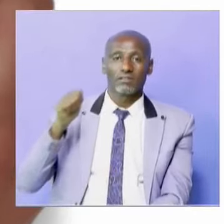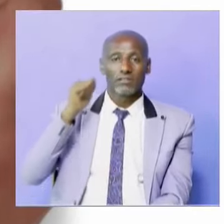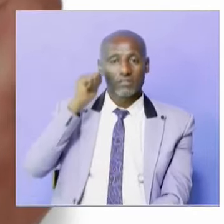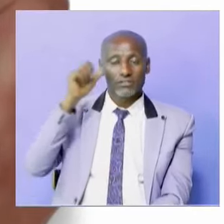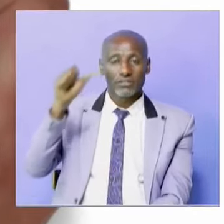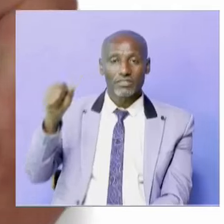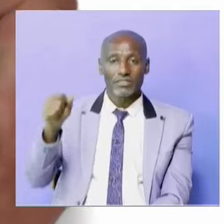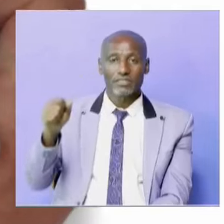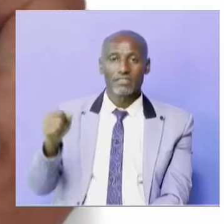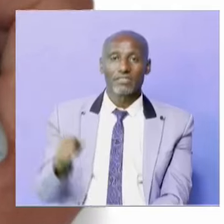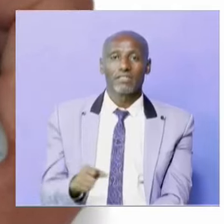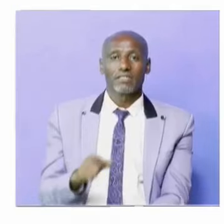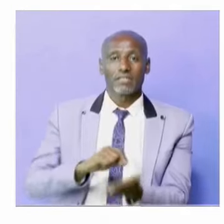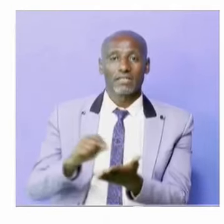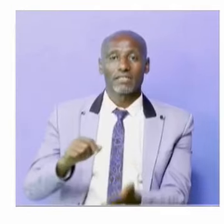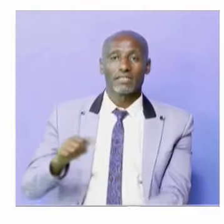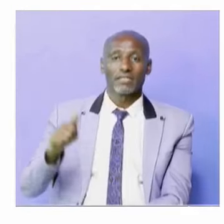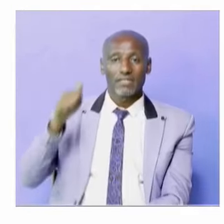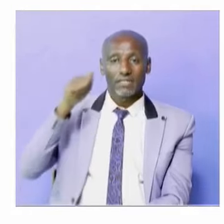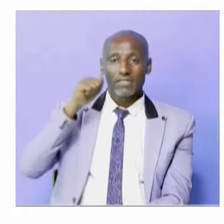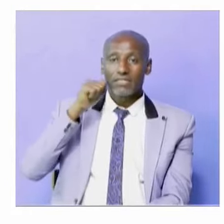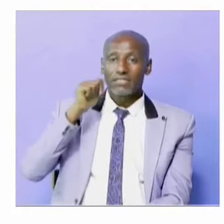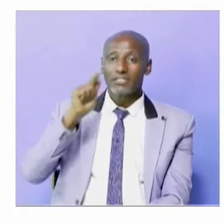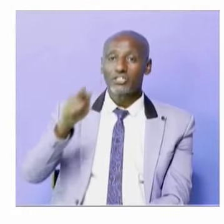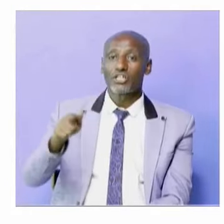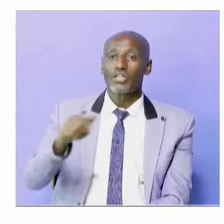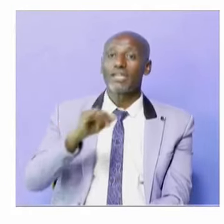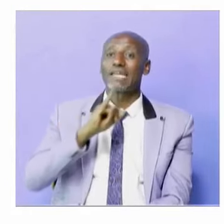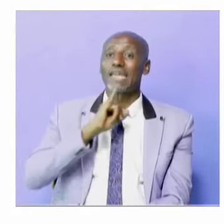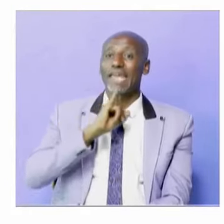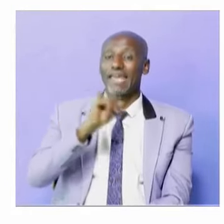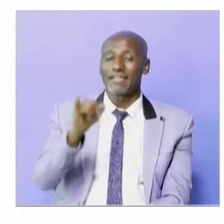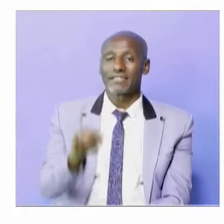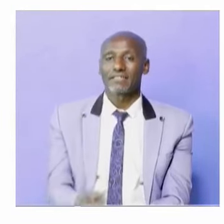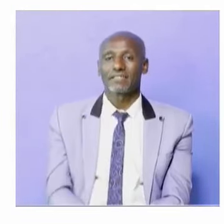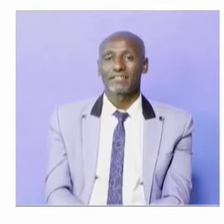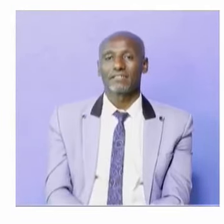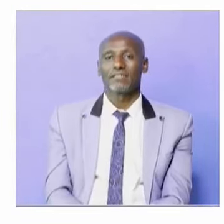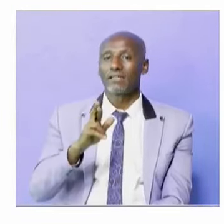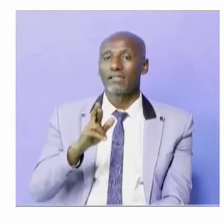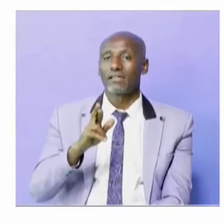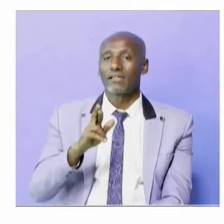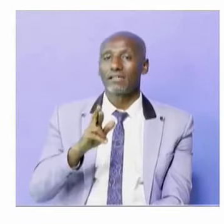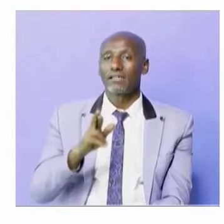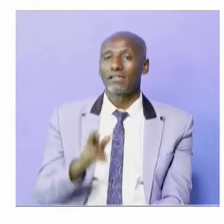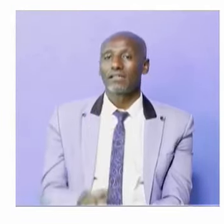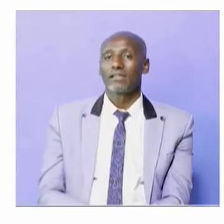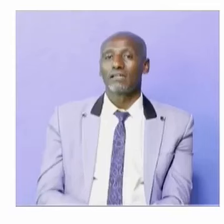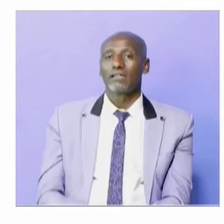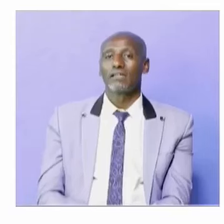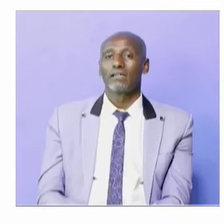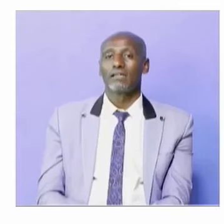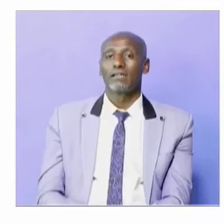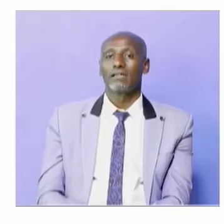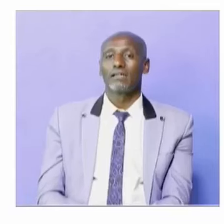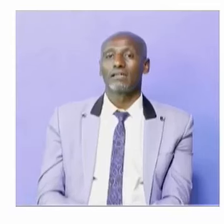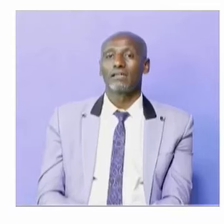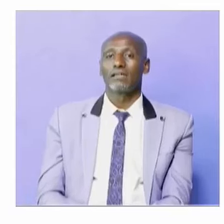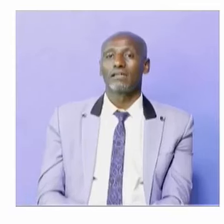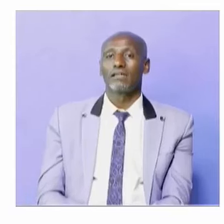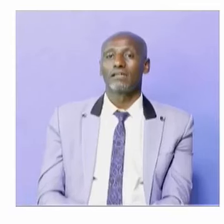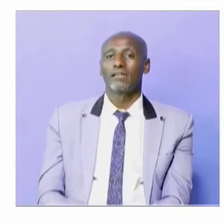is. But here, we have to say what? She is. Okay? Here we have